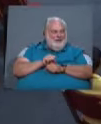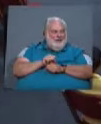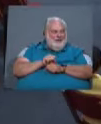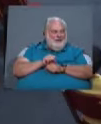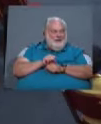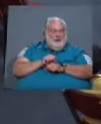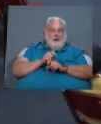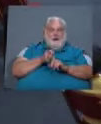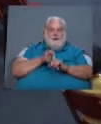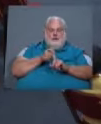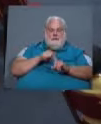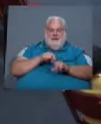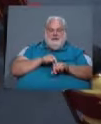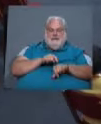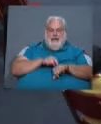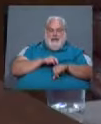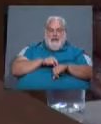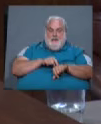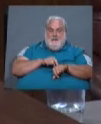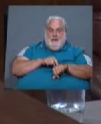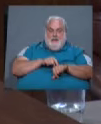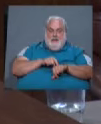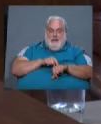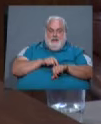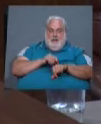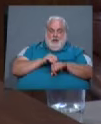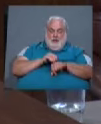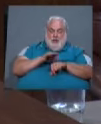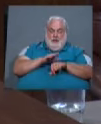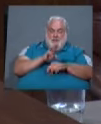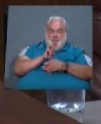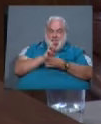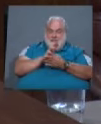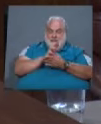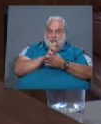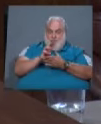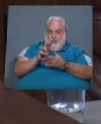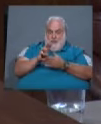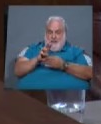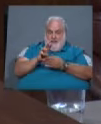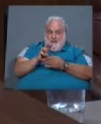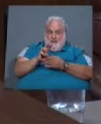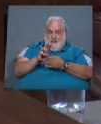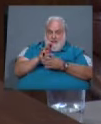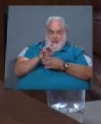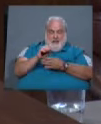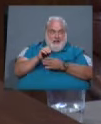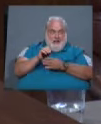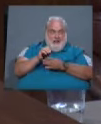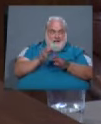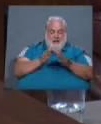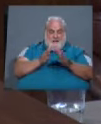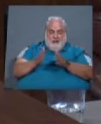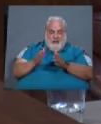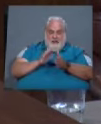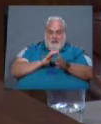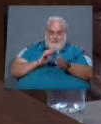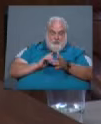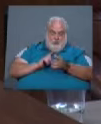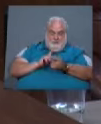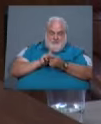From the time that a notice sent, you said 6 weeks is the time between the notice sent out and the time that we have a